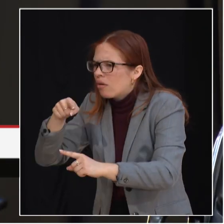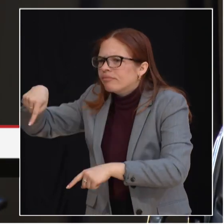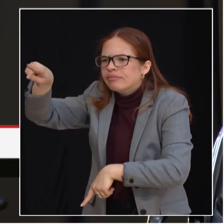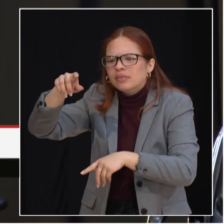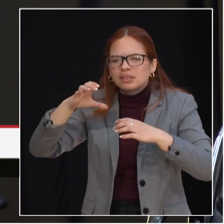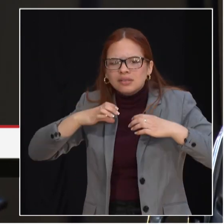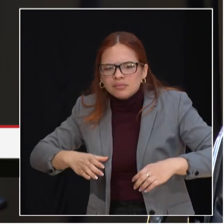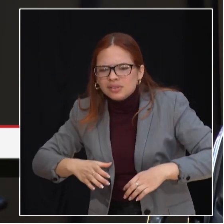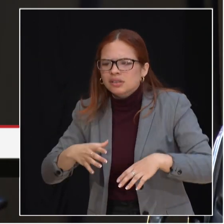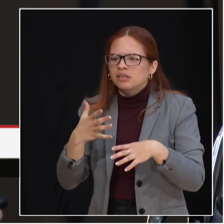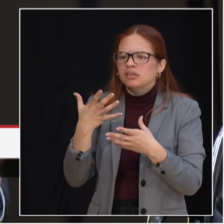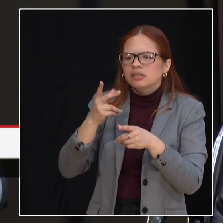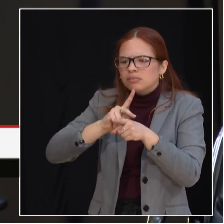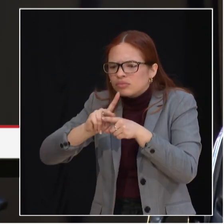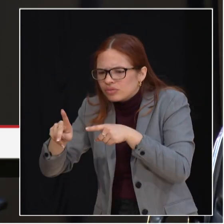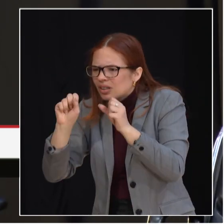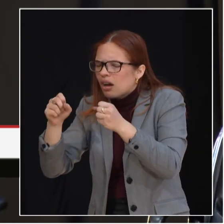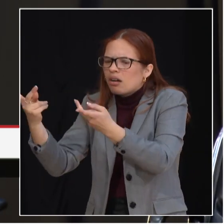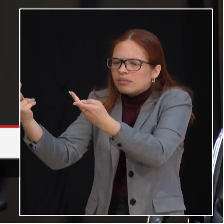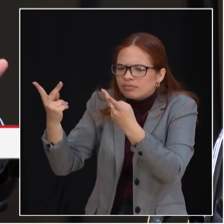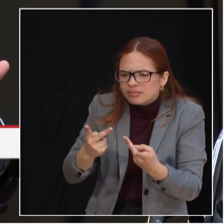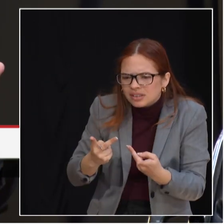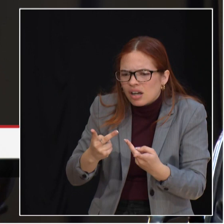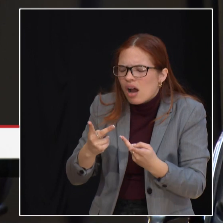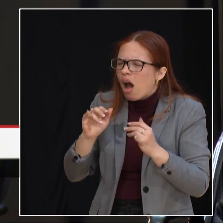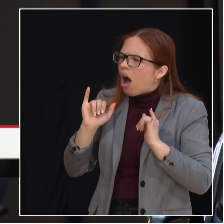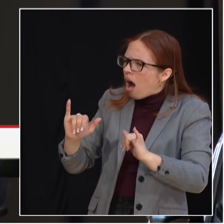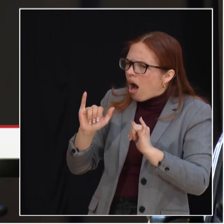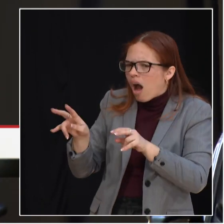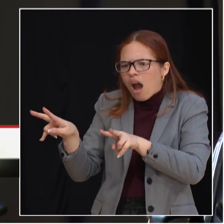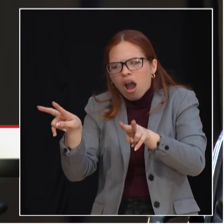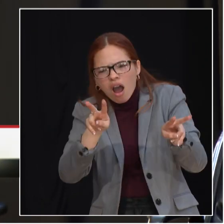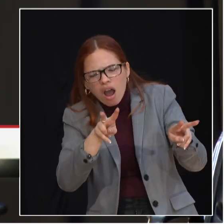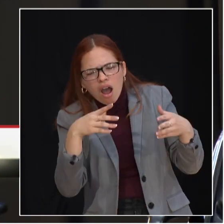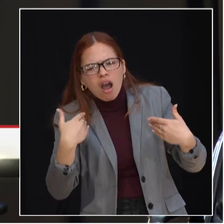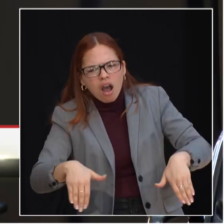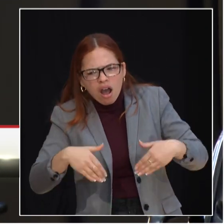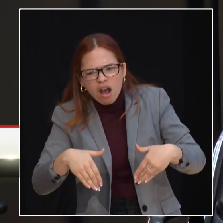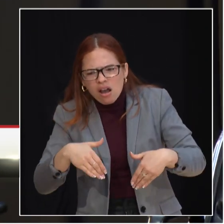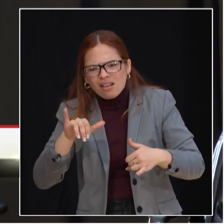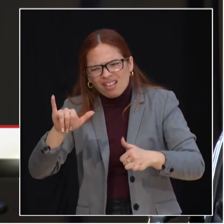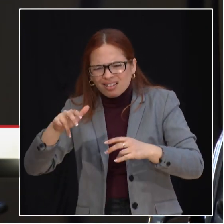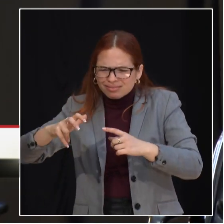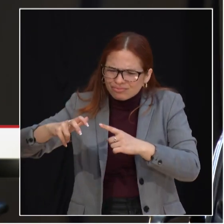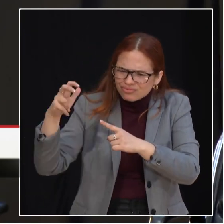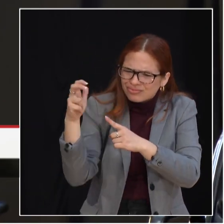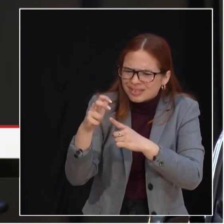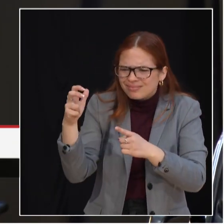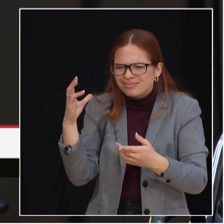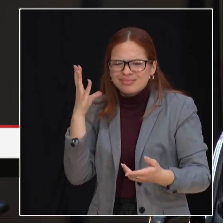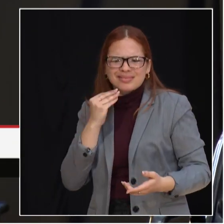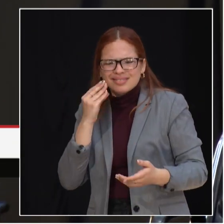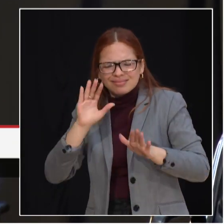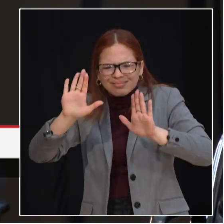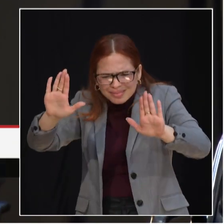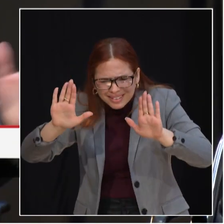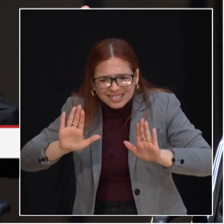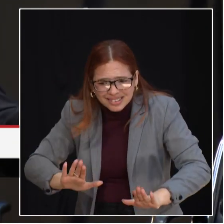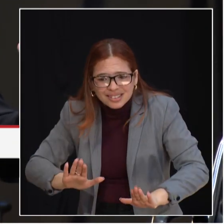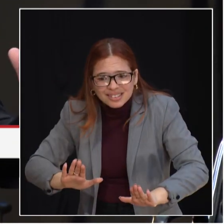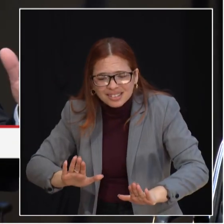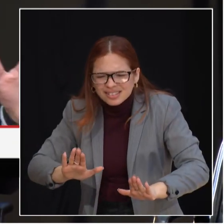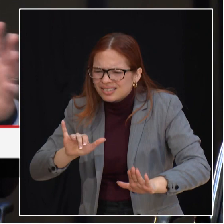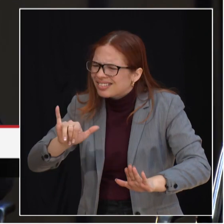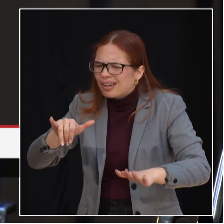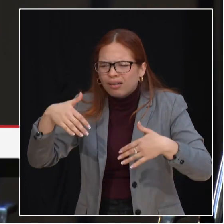us. And we're able to provide kind of a world-class experience for our staff when we get into this world-class building, and it's